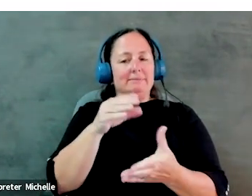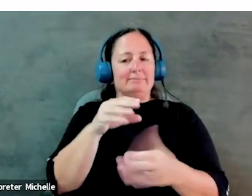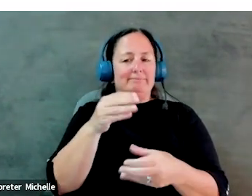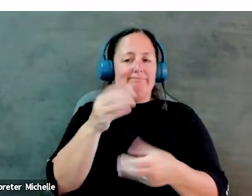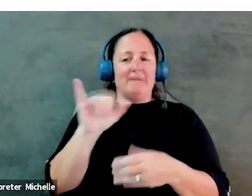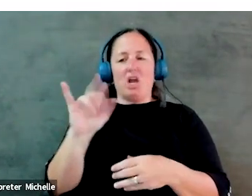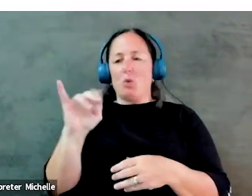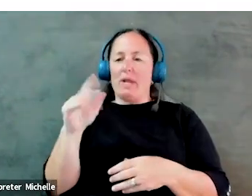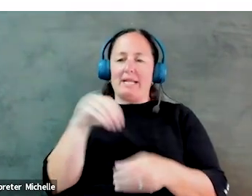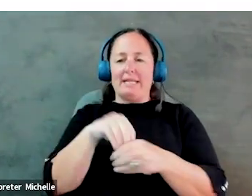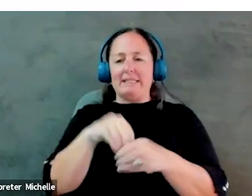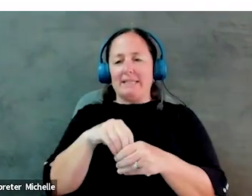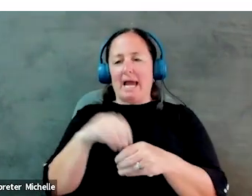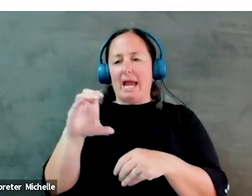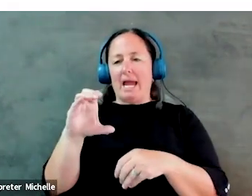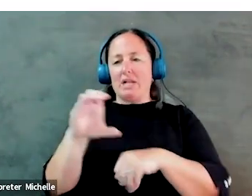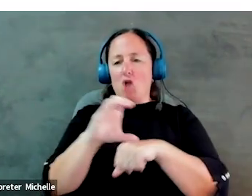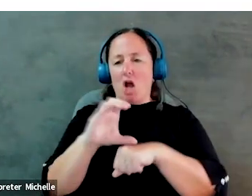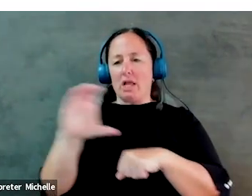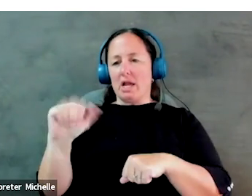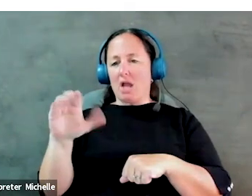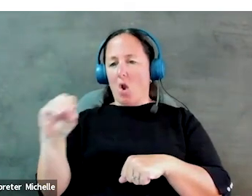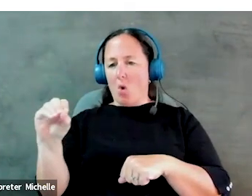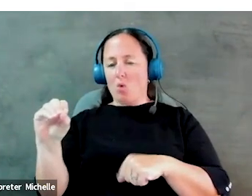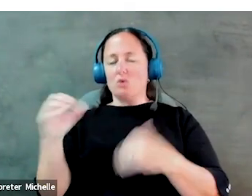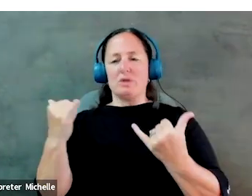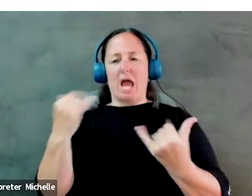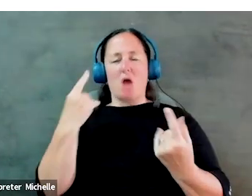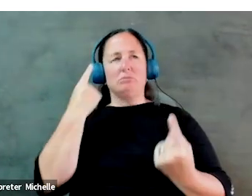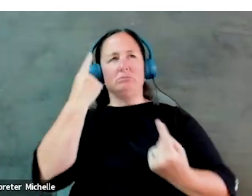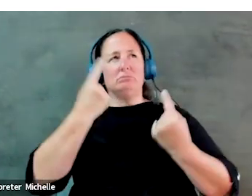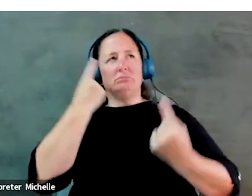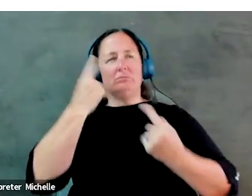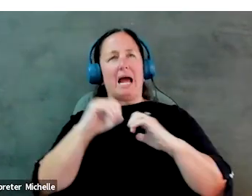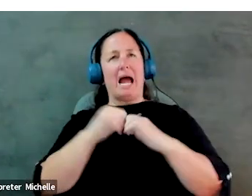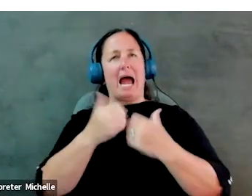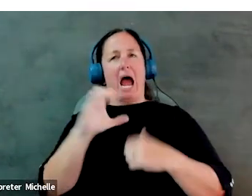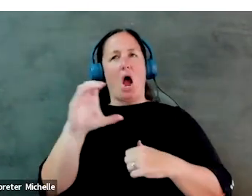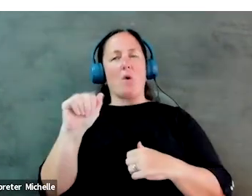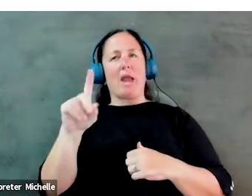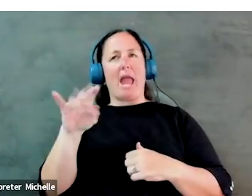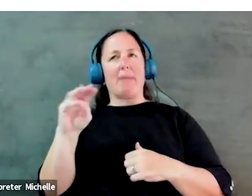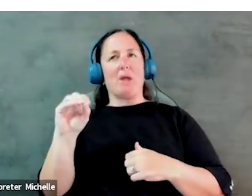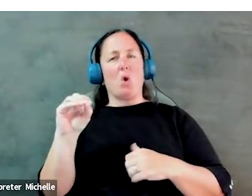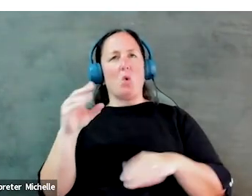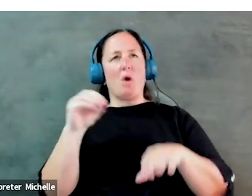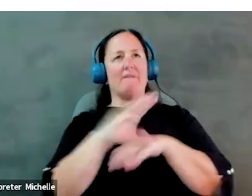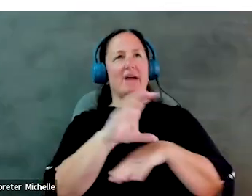cocoa, there was a lot of inferences and a lot of hypotheses about how could the cadmium there